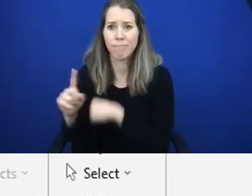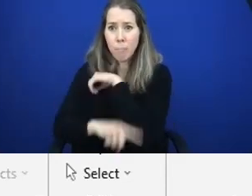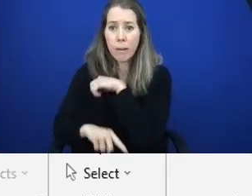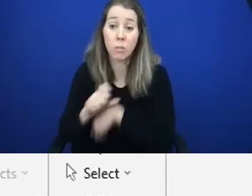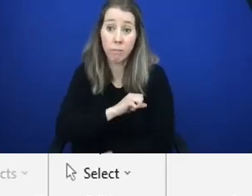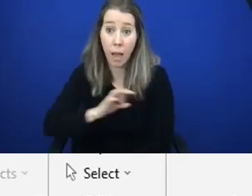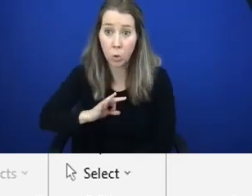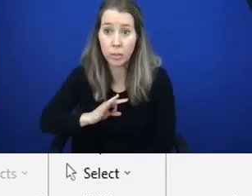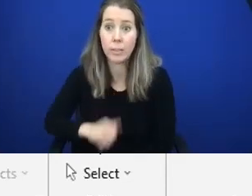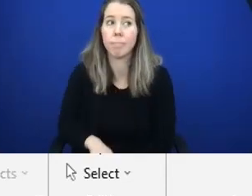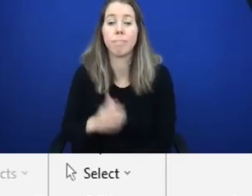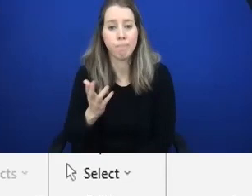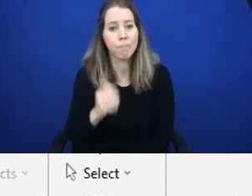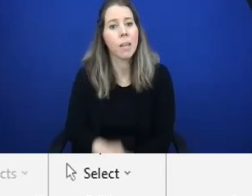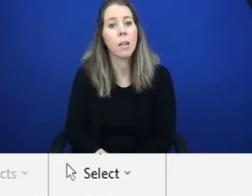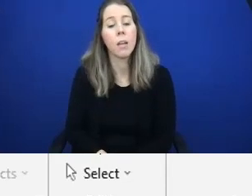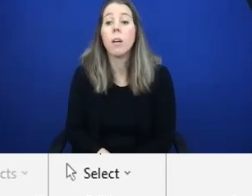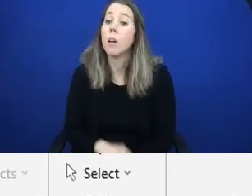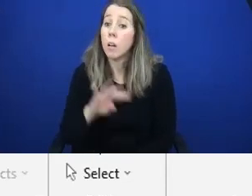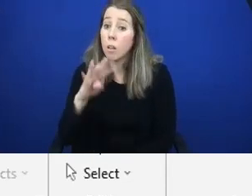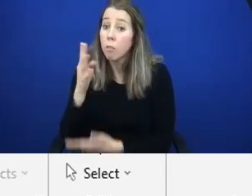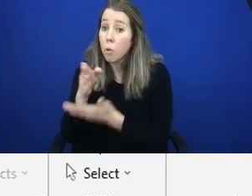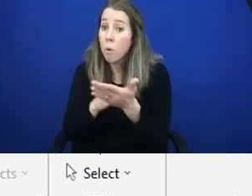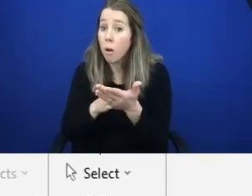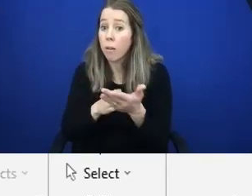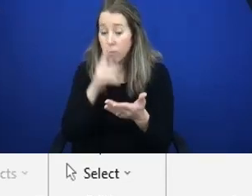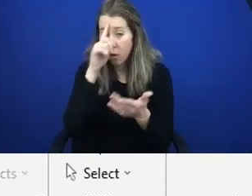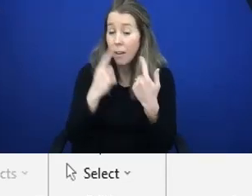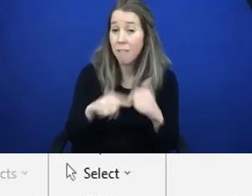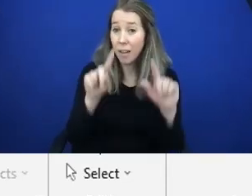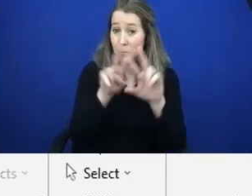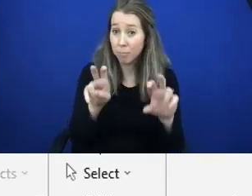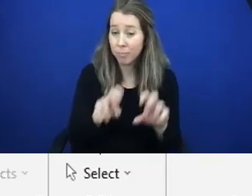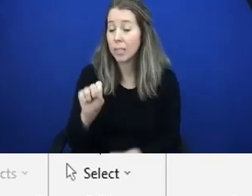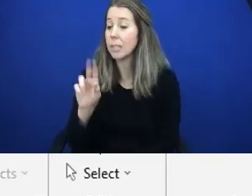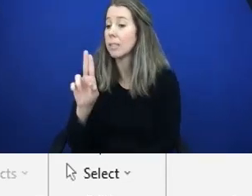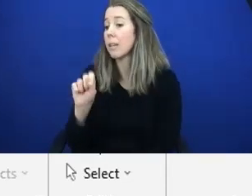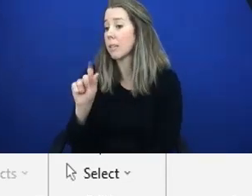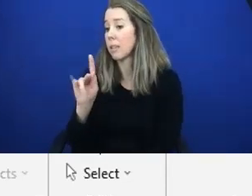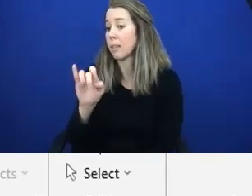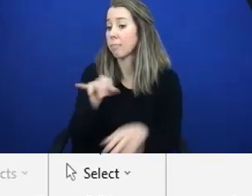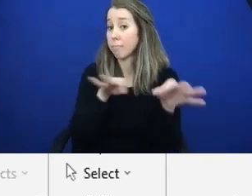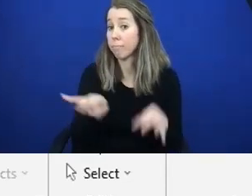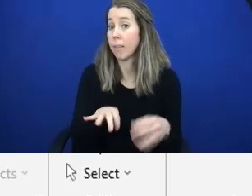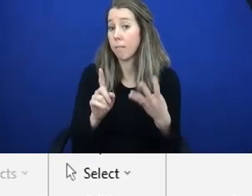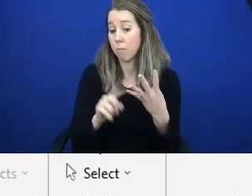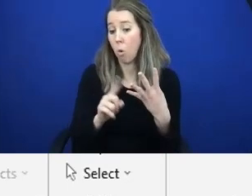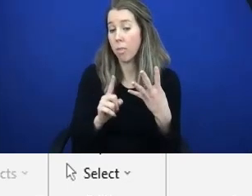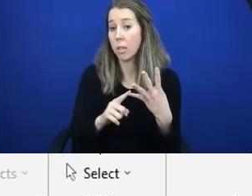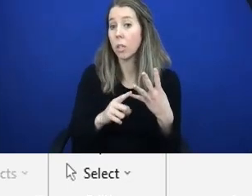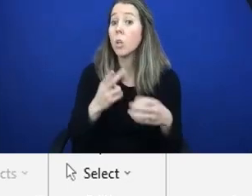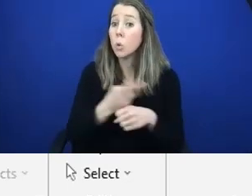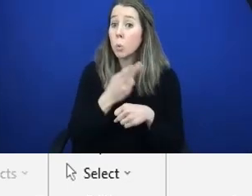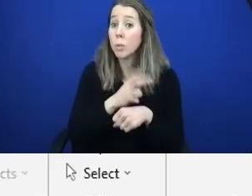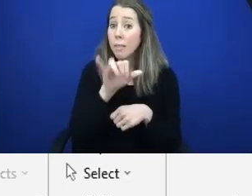The fourth component of effective assessment that Linda Susky defines is using the